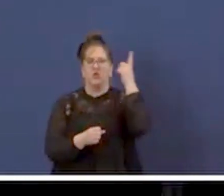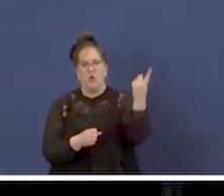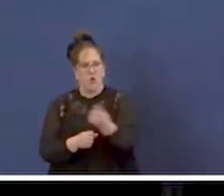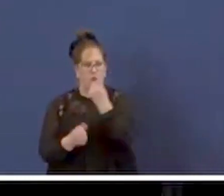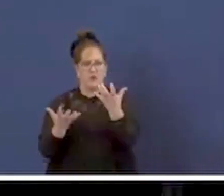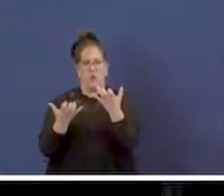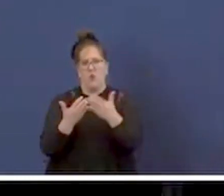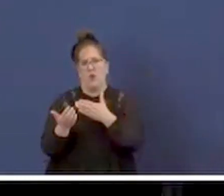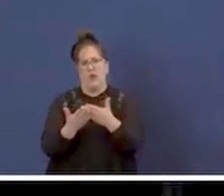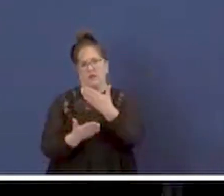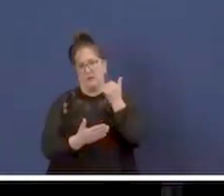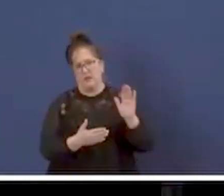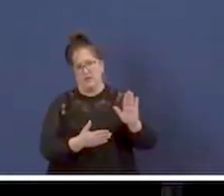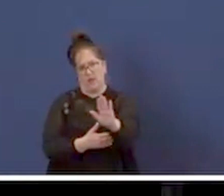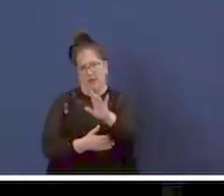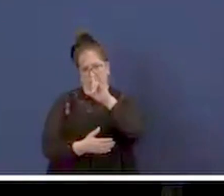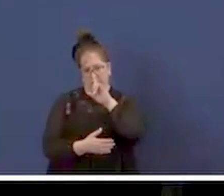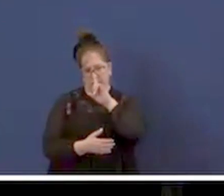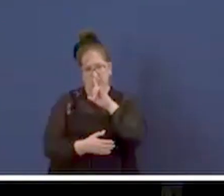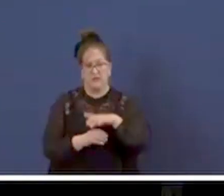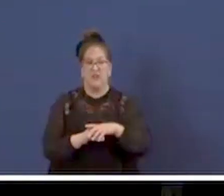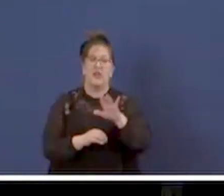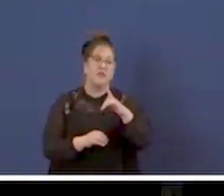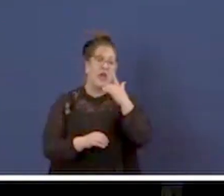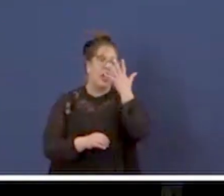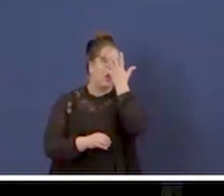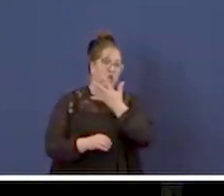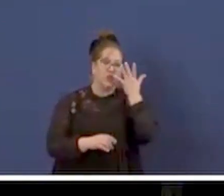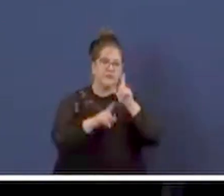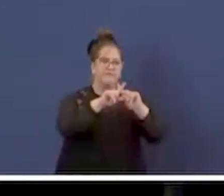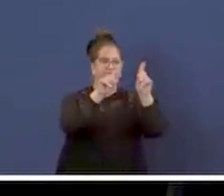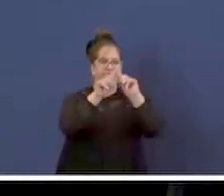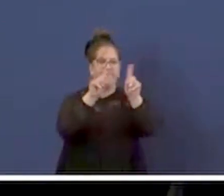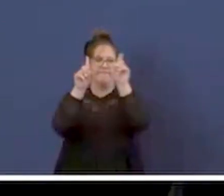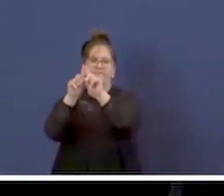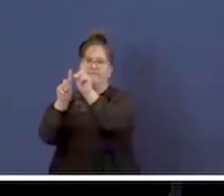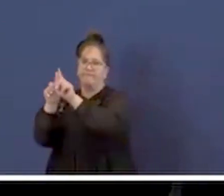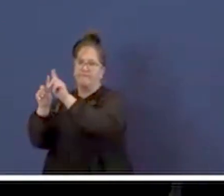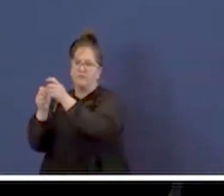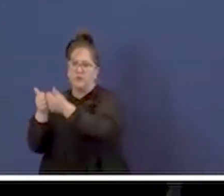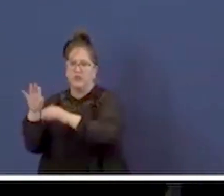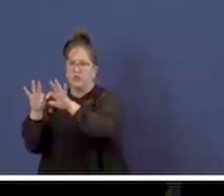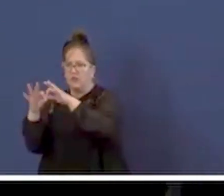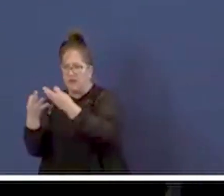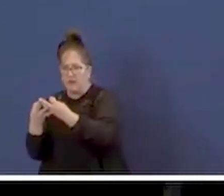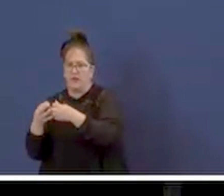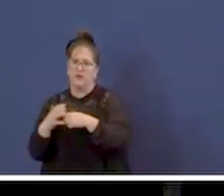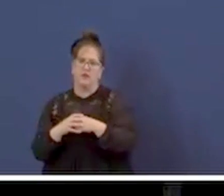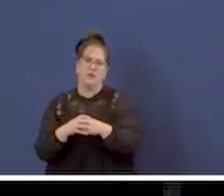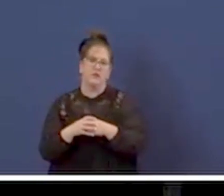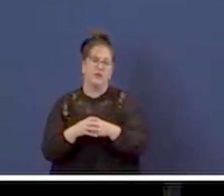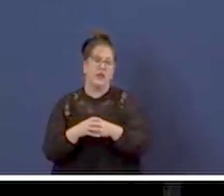kids. And that looks different for every family. And it's not going to look